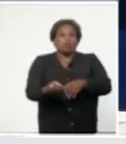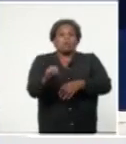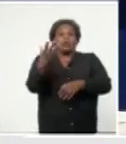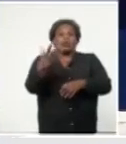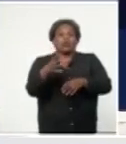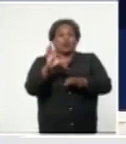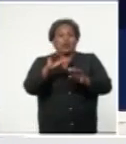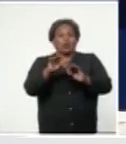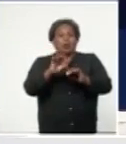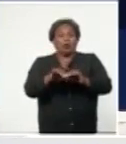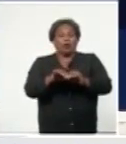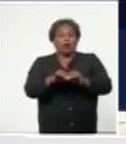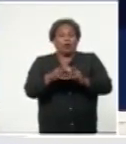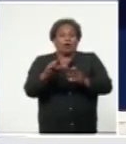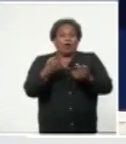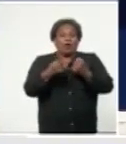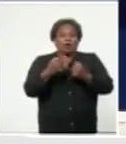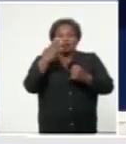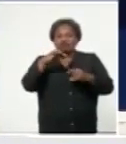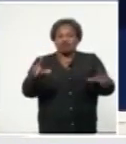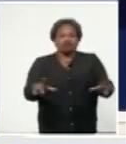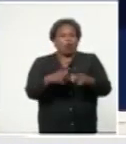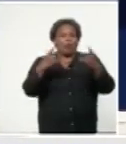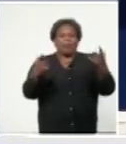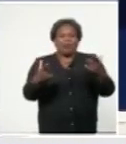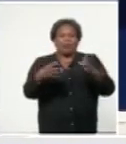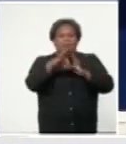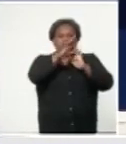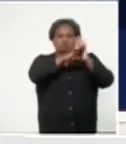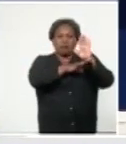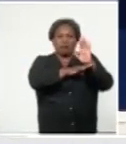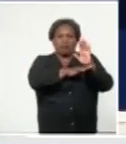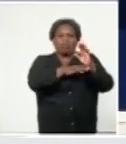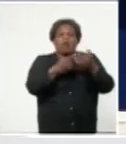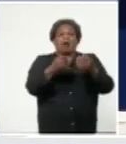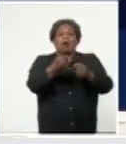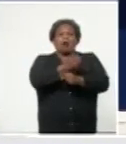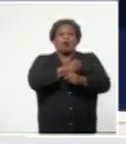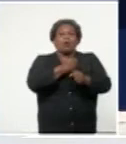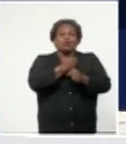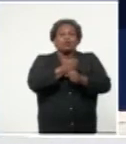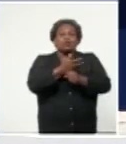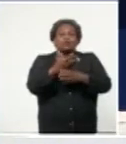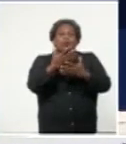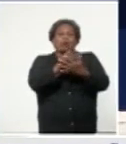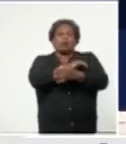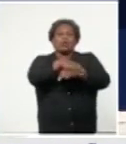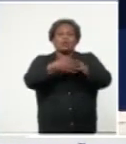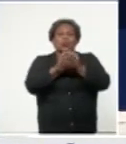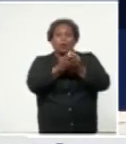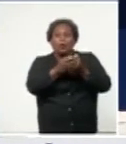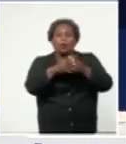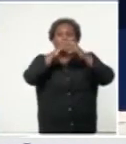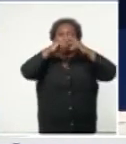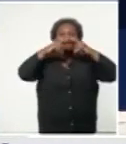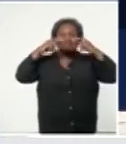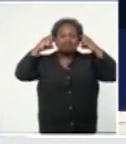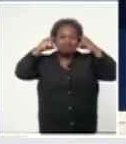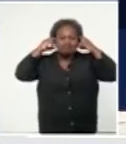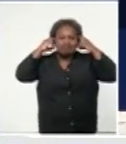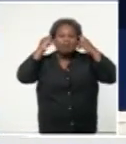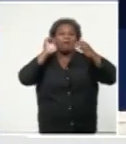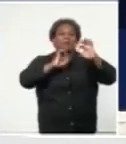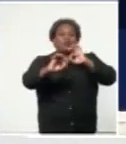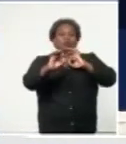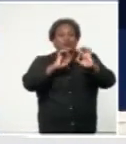protection of all the population, which led to the occurrence of this outbreak in Cuatro Camino